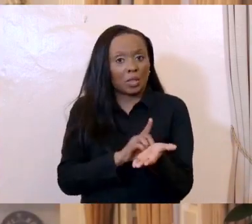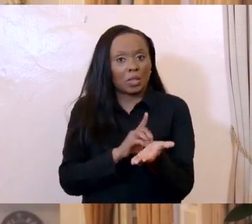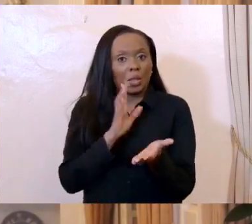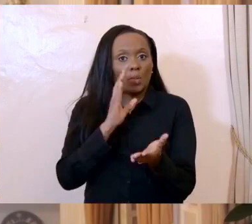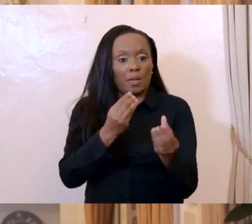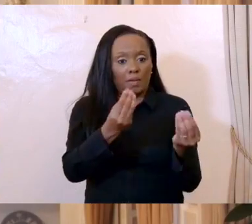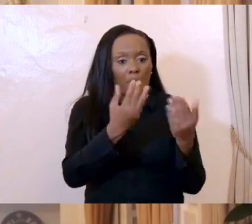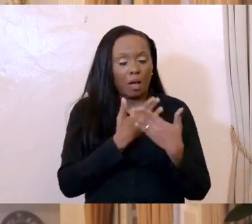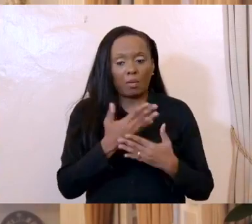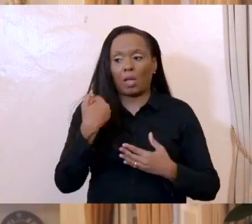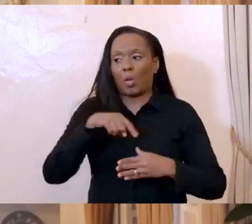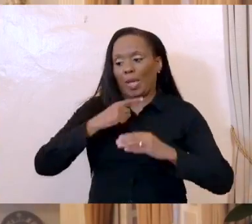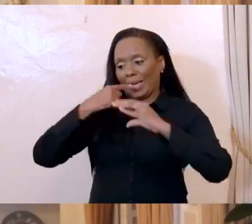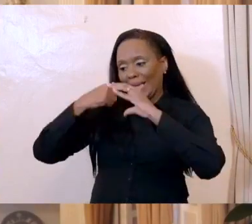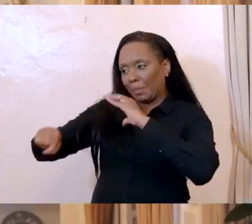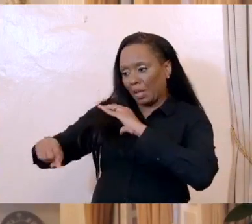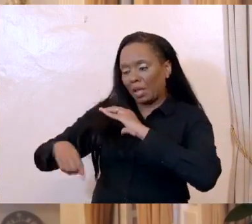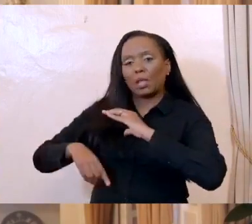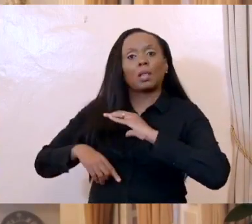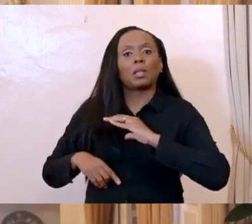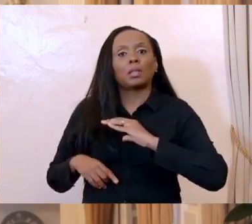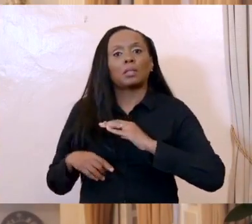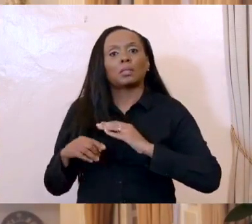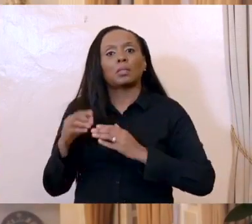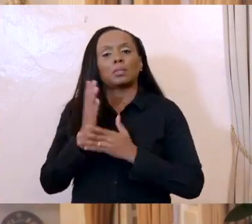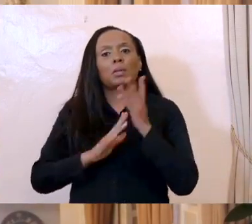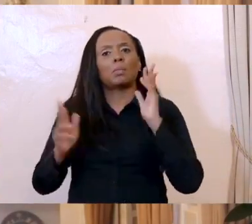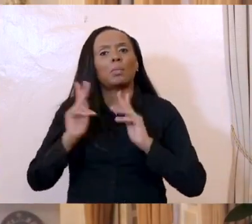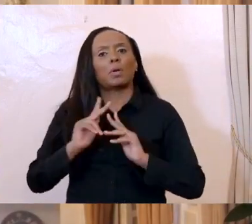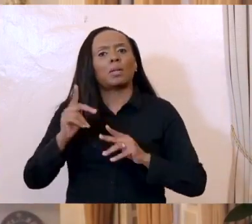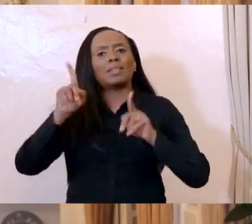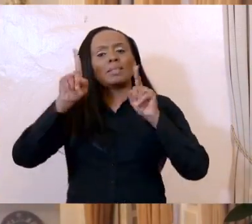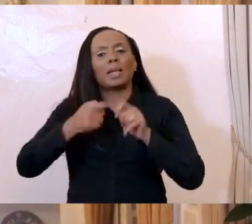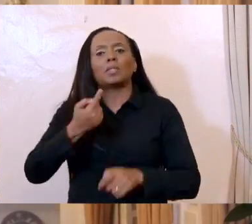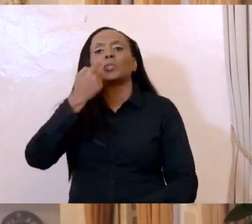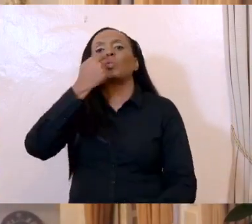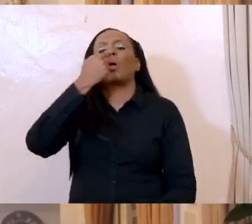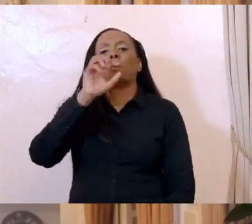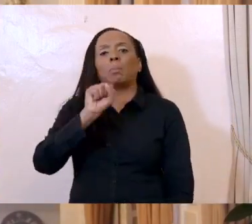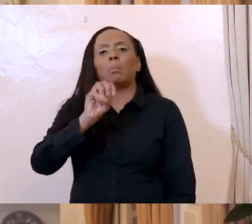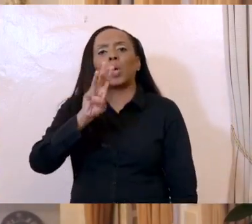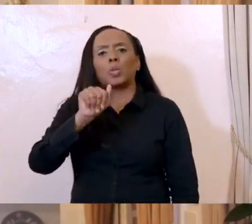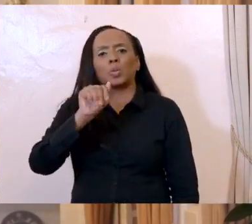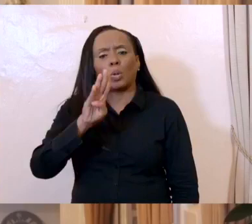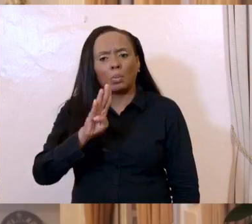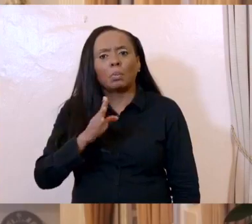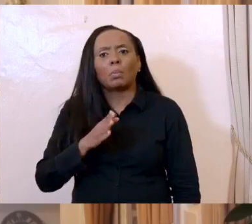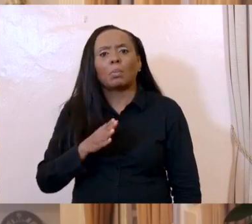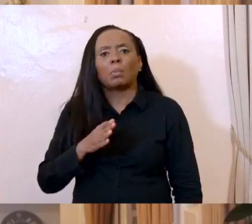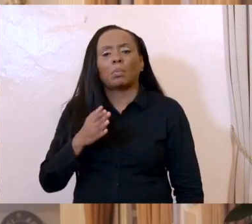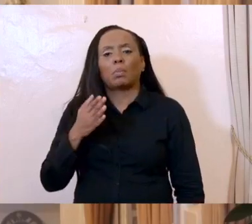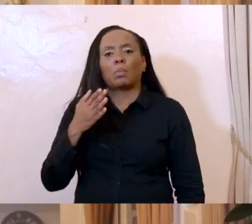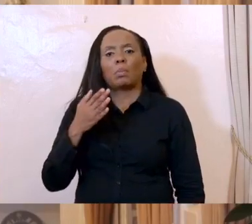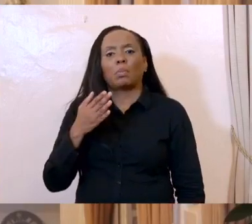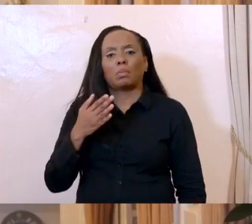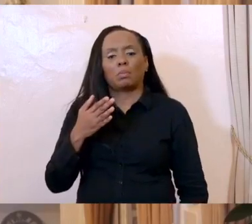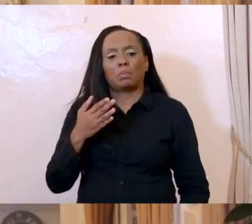for those persons who were swabbed in those institutions or facilities. The